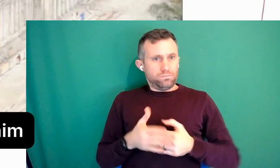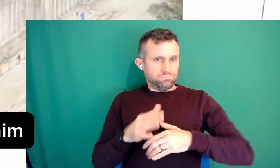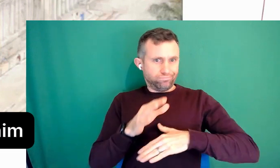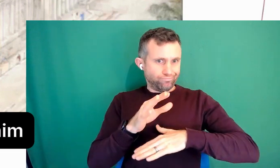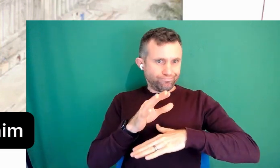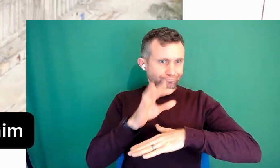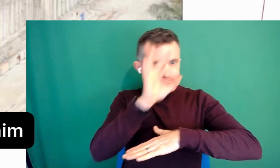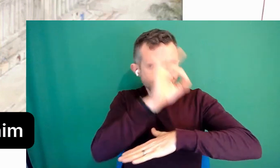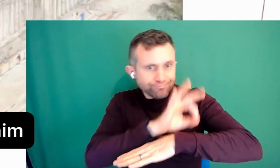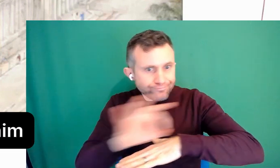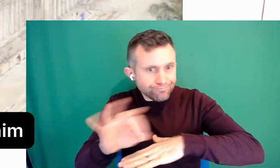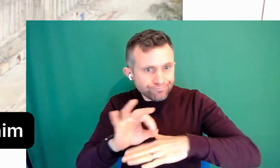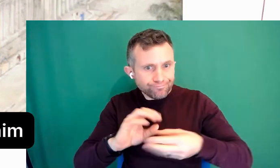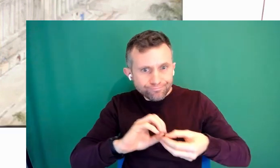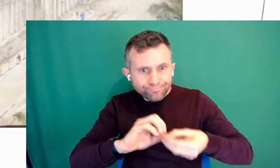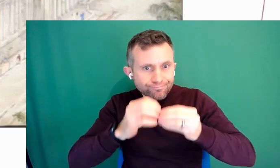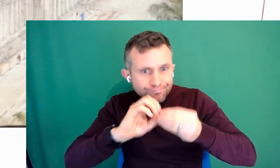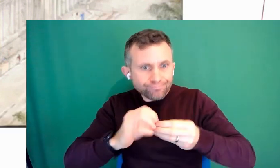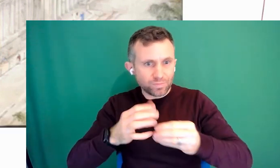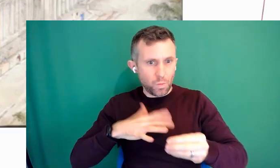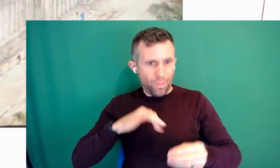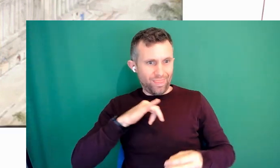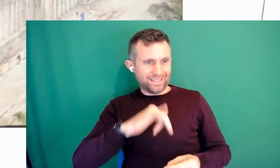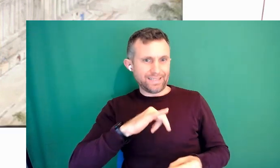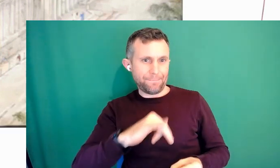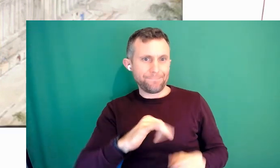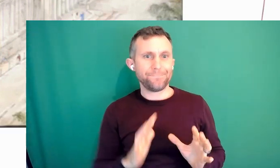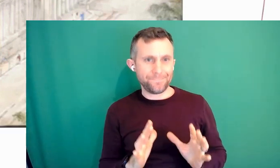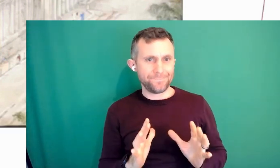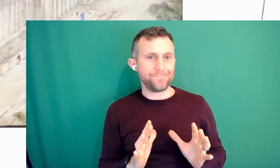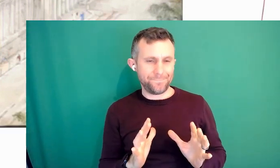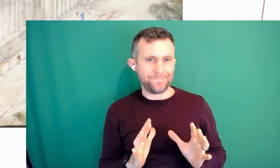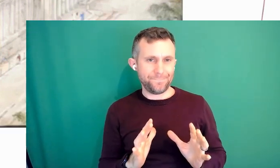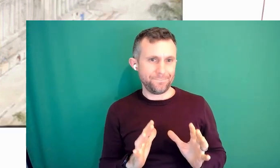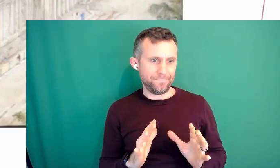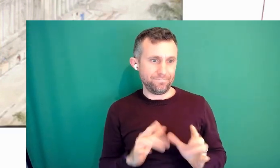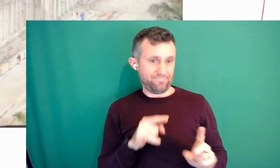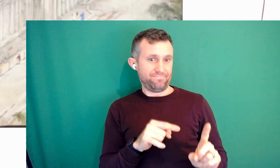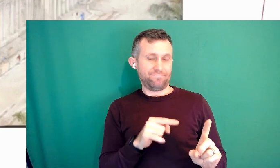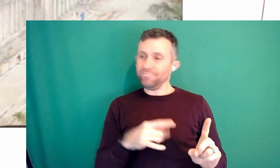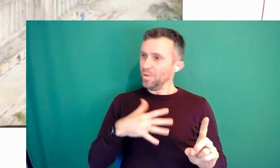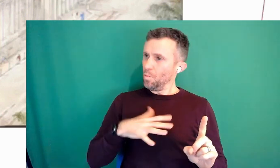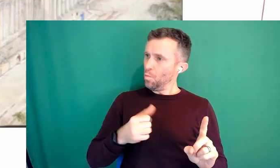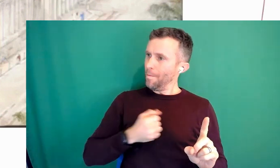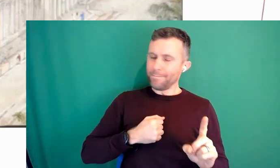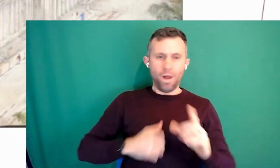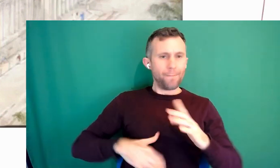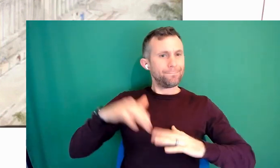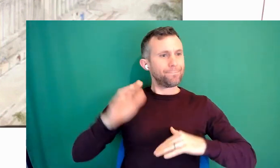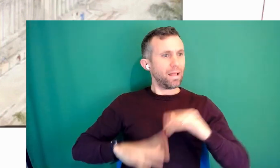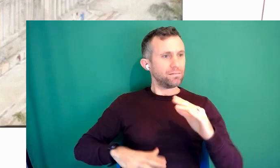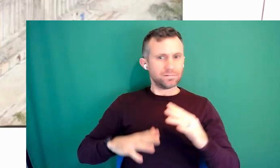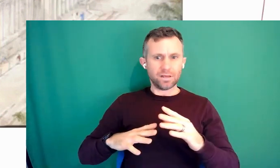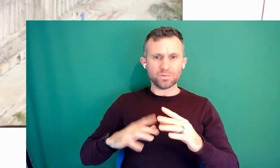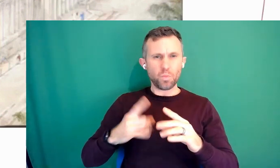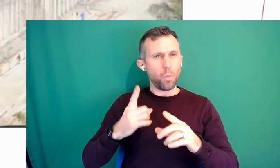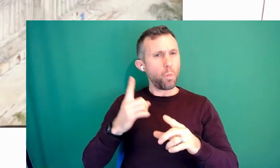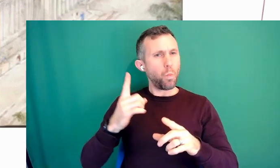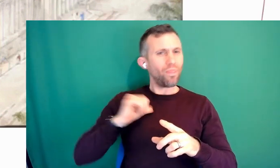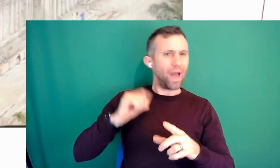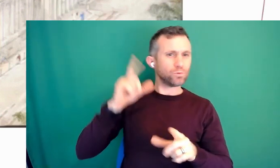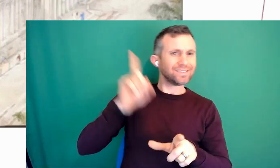a line of clients waiting for him to design a townhouse, a countryside manor, or in one case, a very extravagant